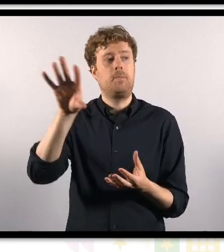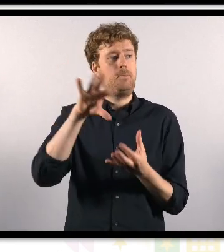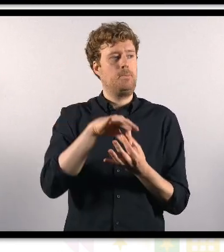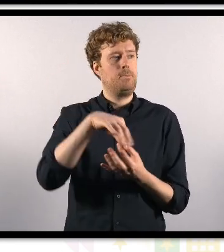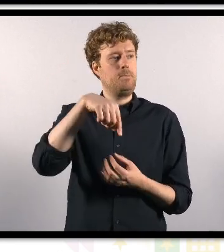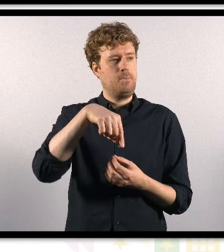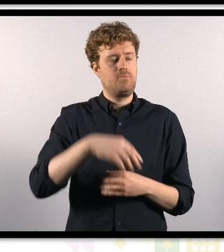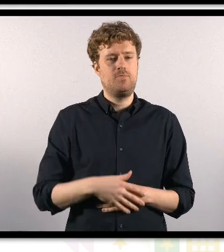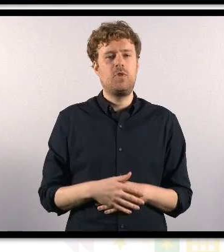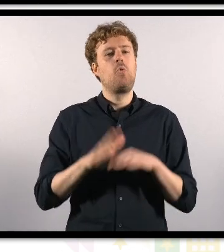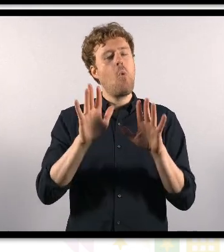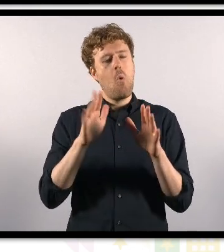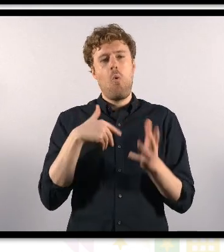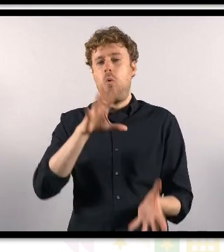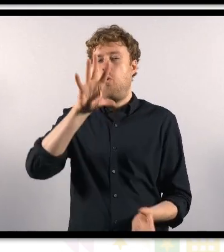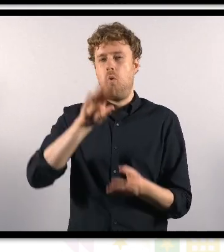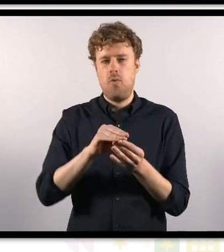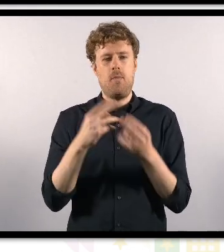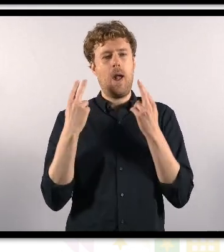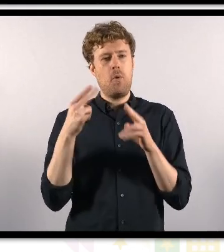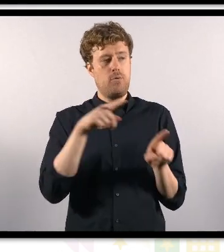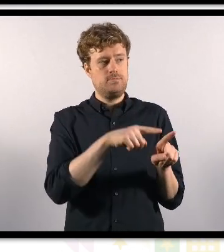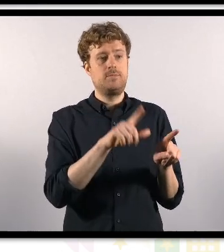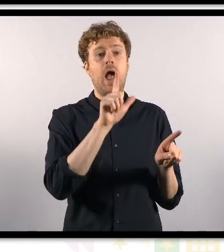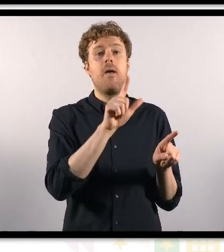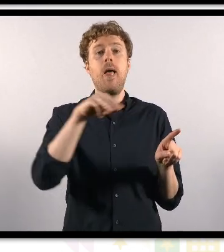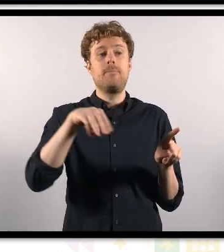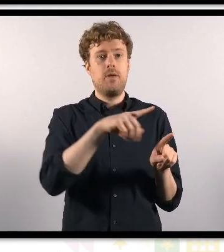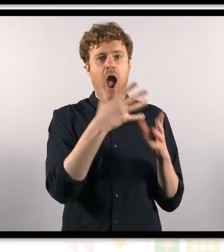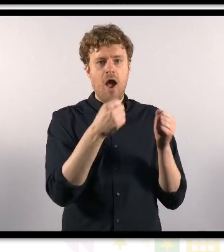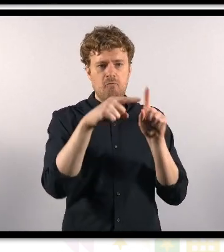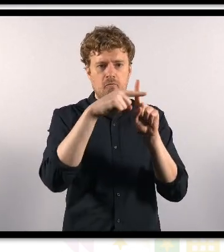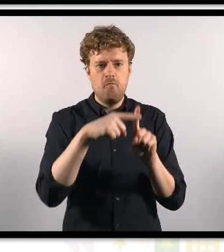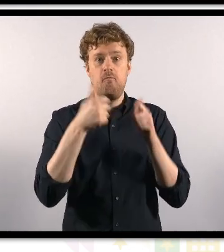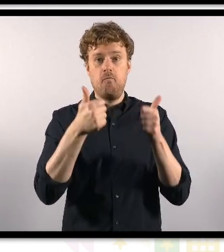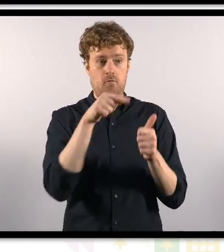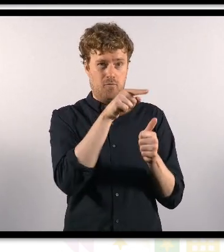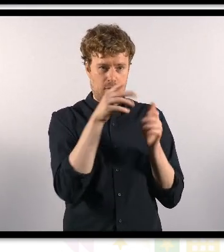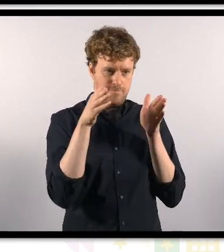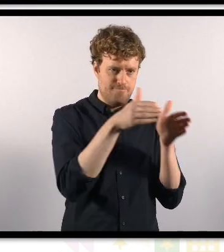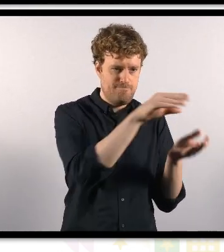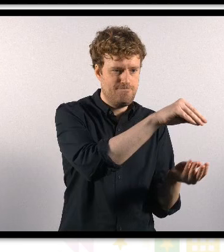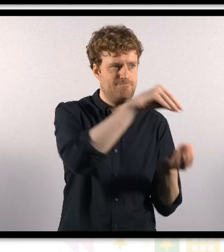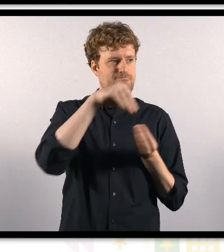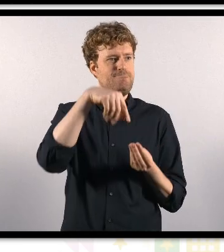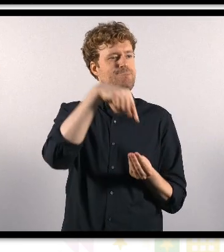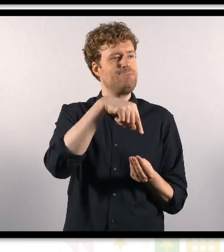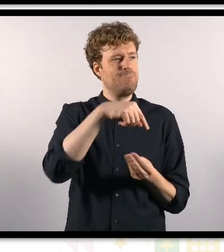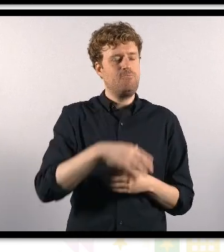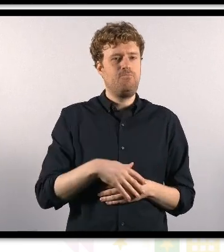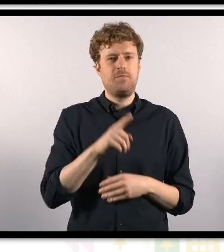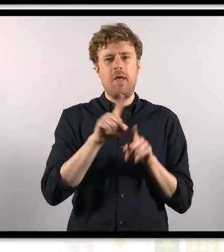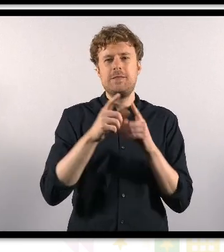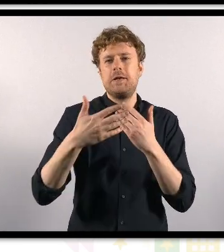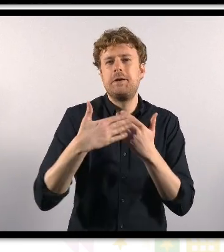internal knowledge search through retrieval augmented generation. Many things can still be done with code instead of LLMs, and we